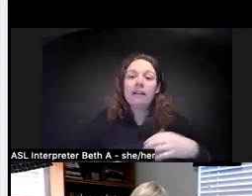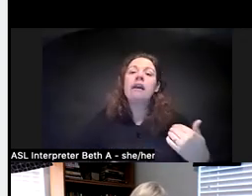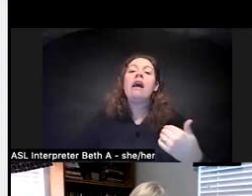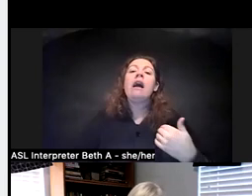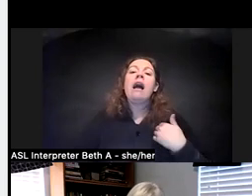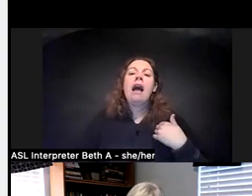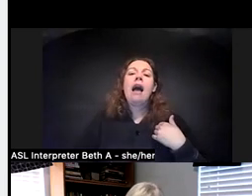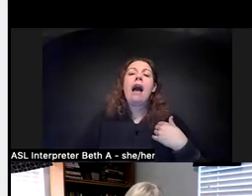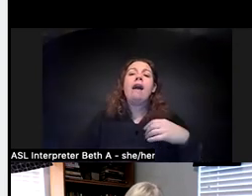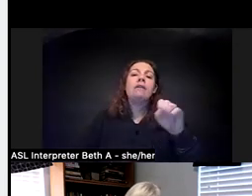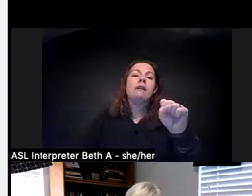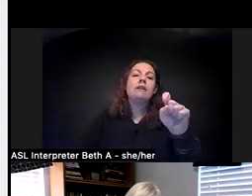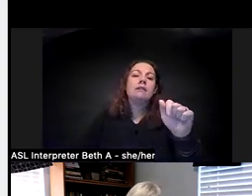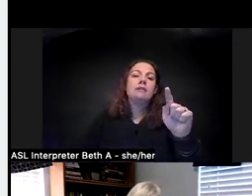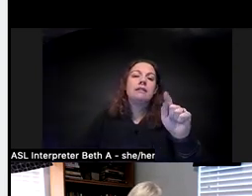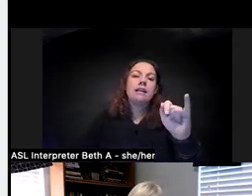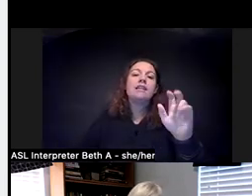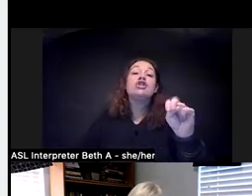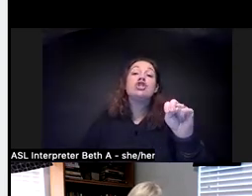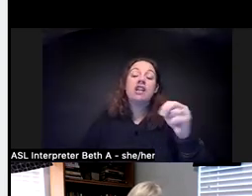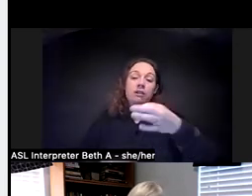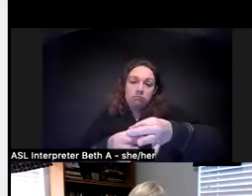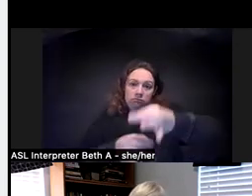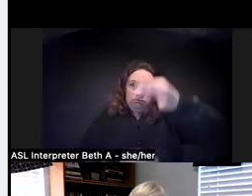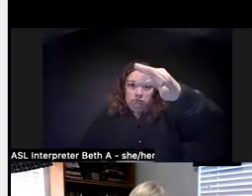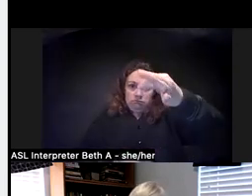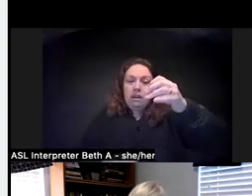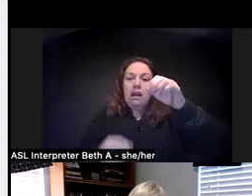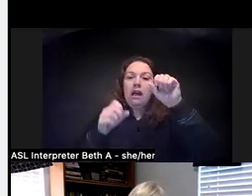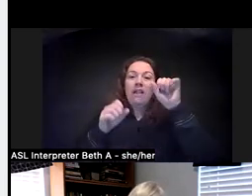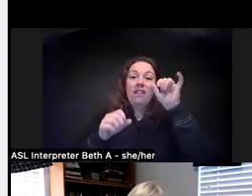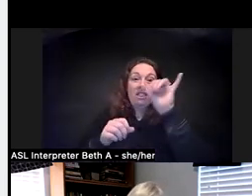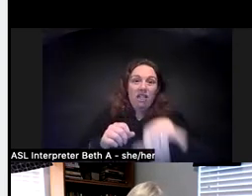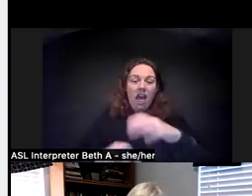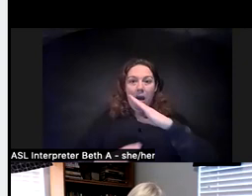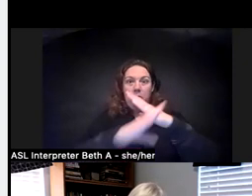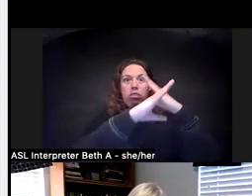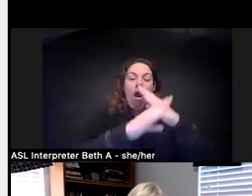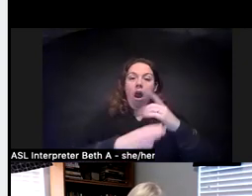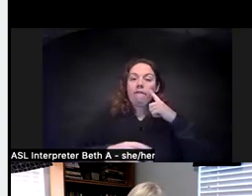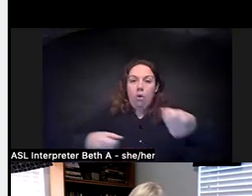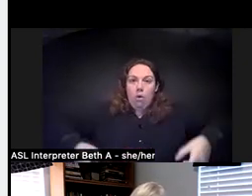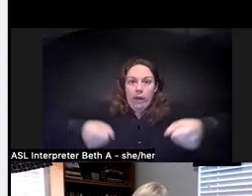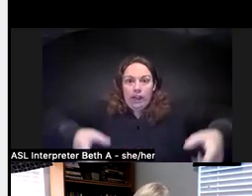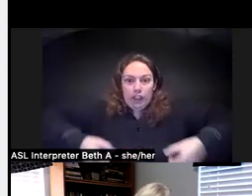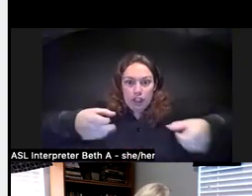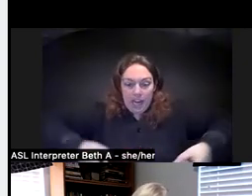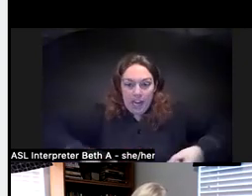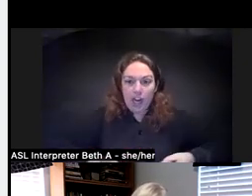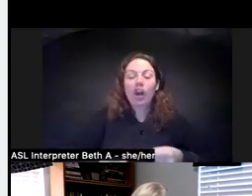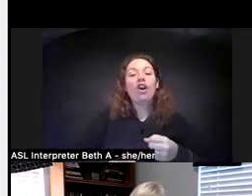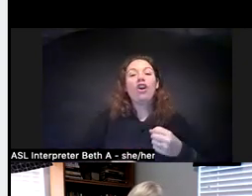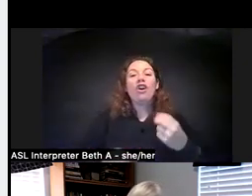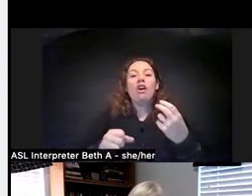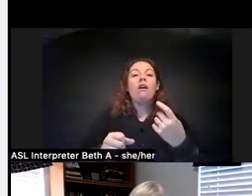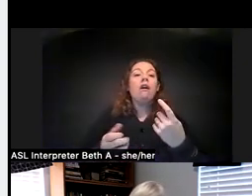oftentimes problematic for two reasons. One, for width and turning. And two, they are frequently the stanchions that have a single